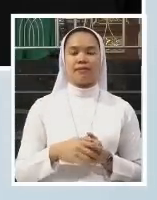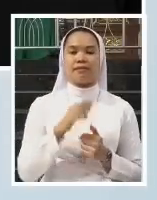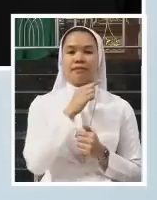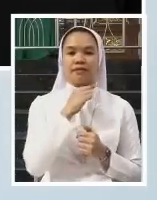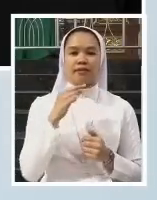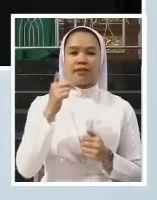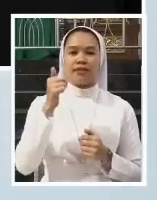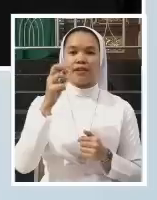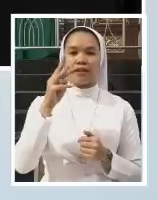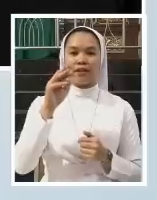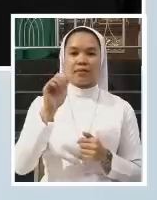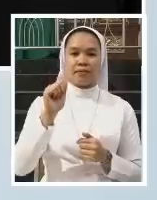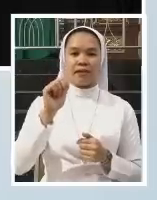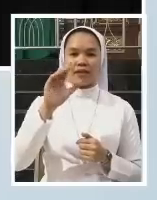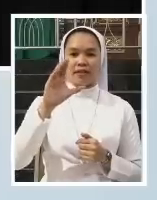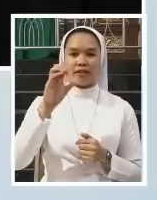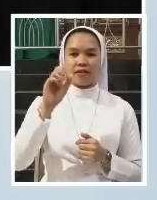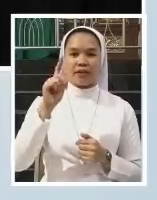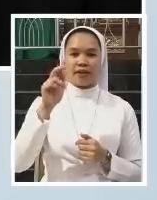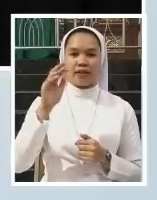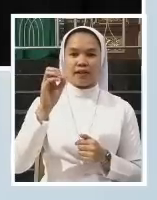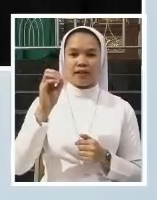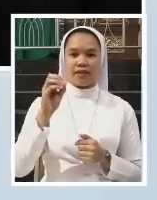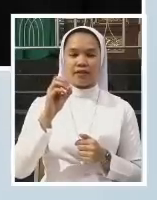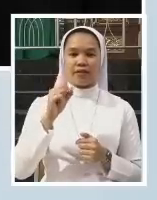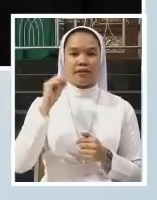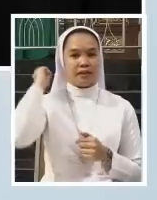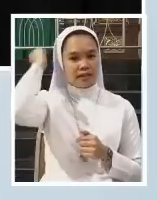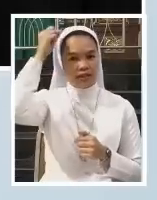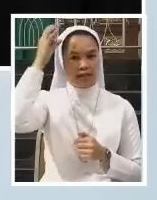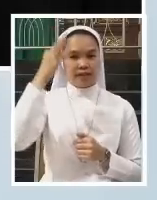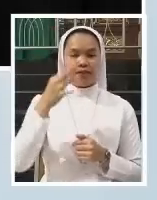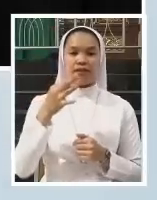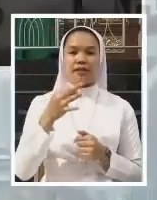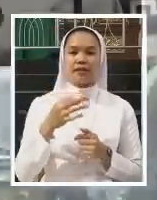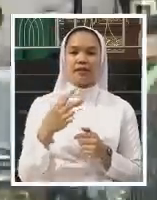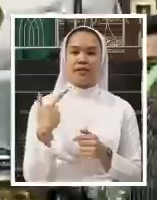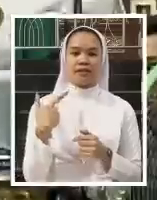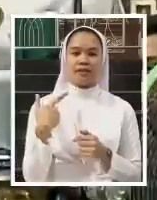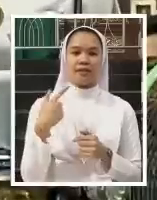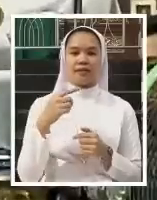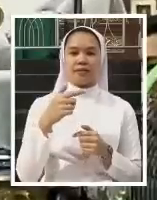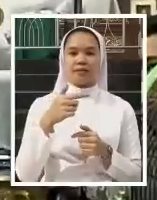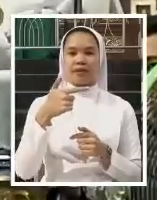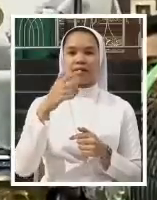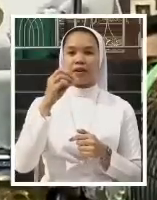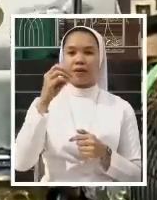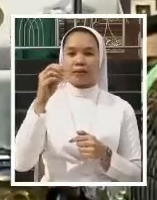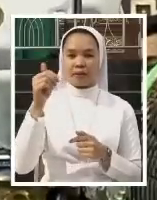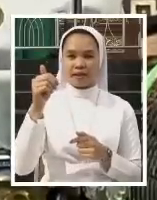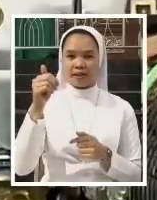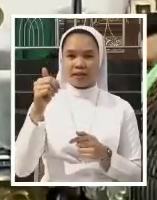Father Arman Christian Ortinero, Pastor, St. Francis Xavier Parish, Halawi Gugon, Goa.